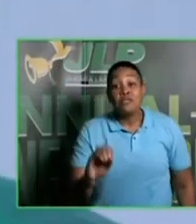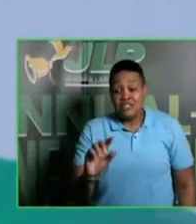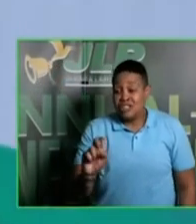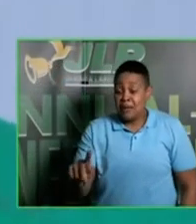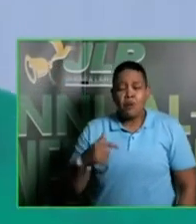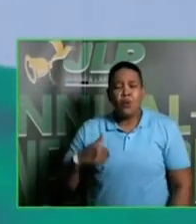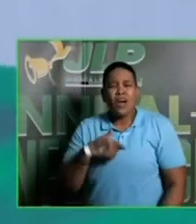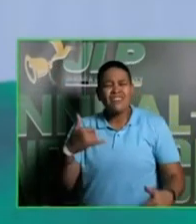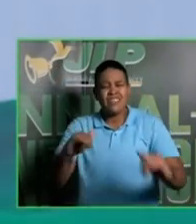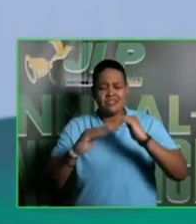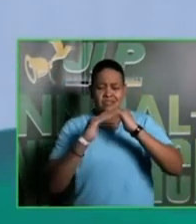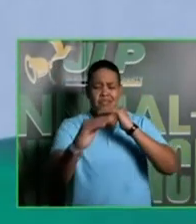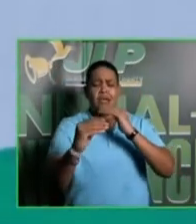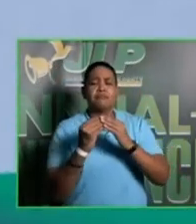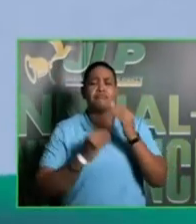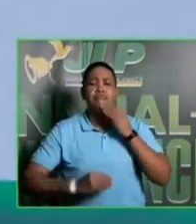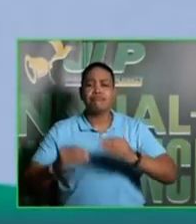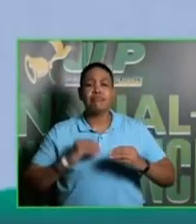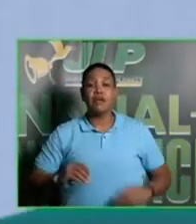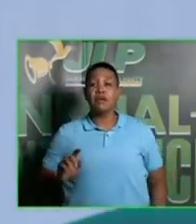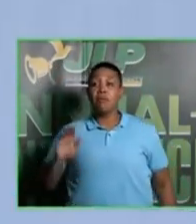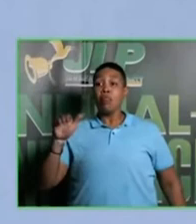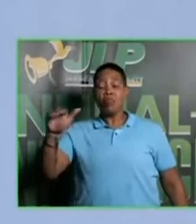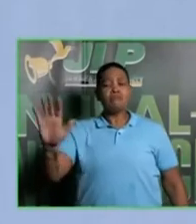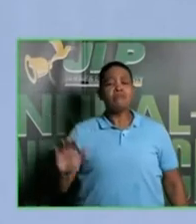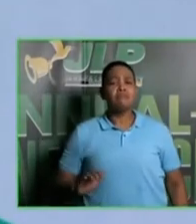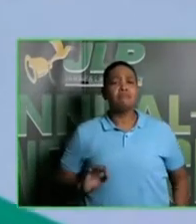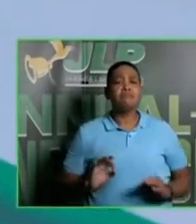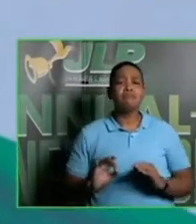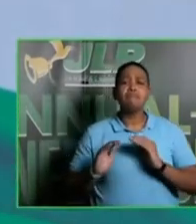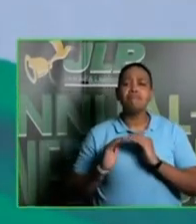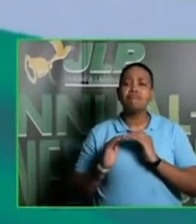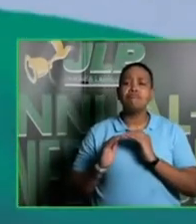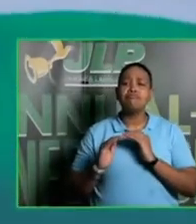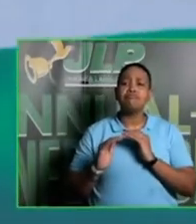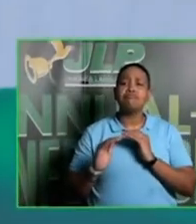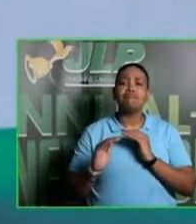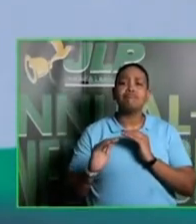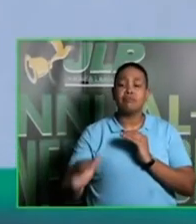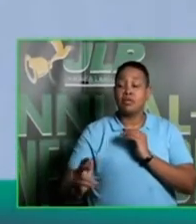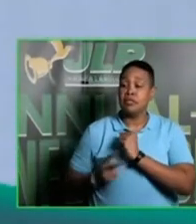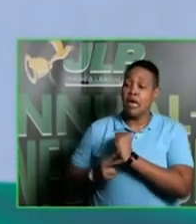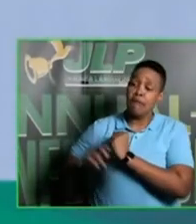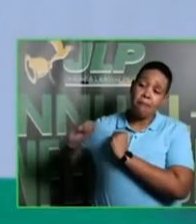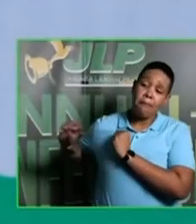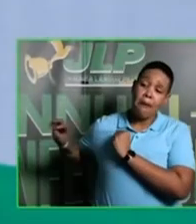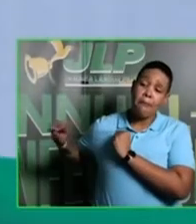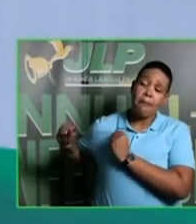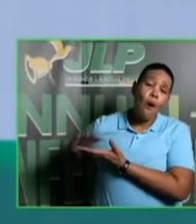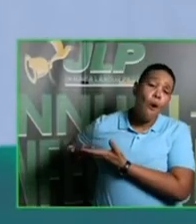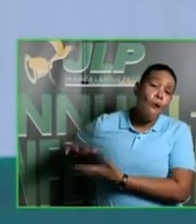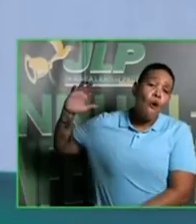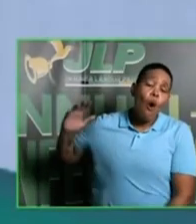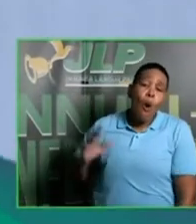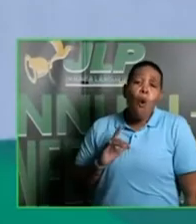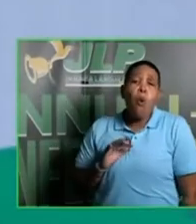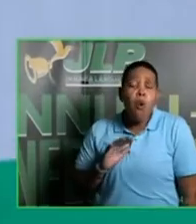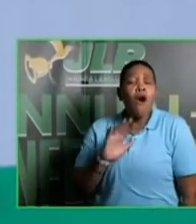We have a stable exchange rate backed by the highest central bank reserves ever in the history of Jamaica.